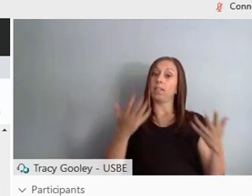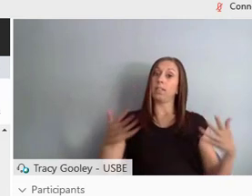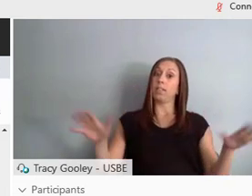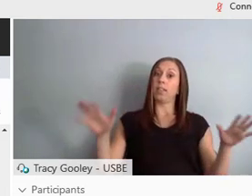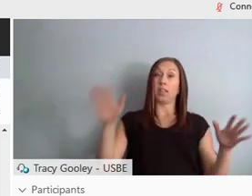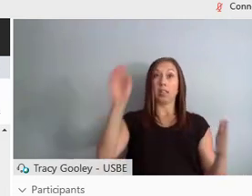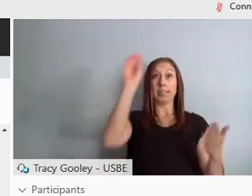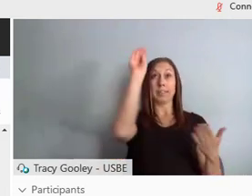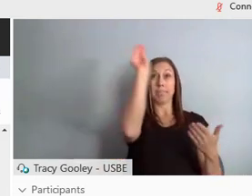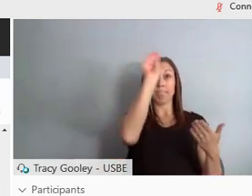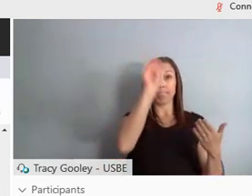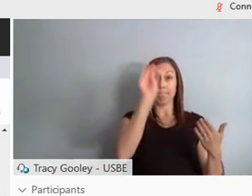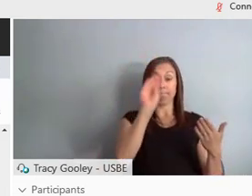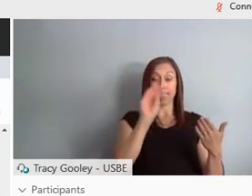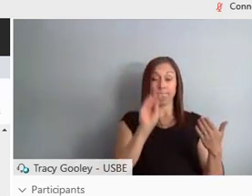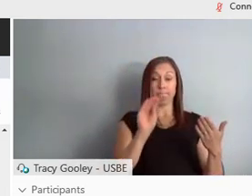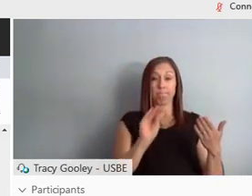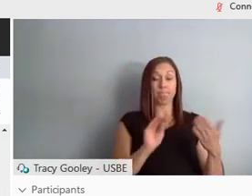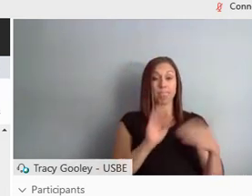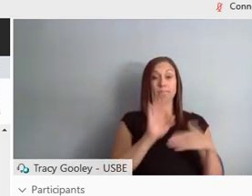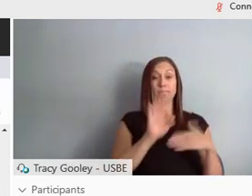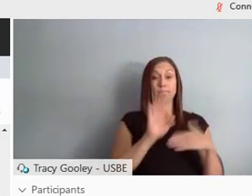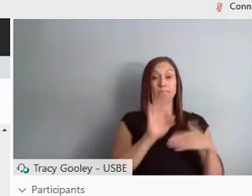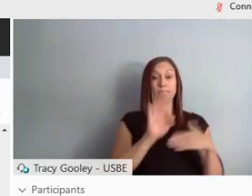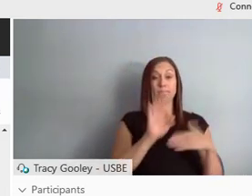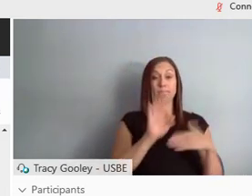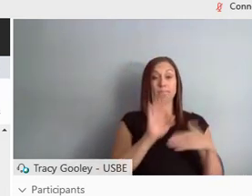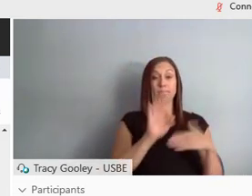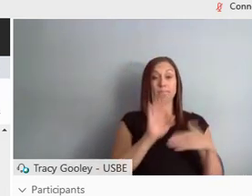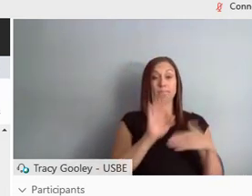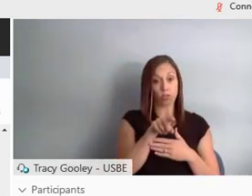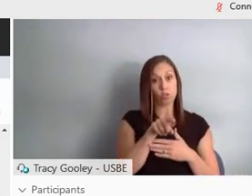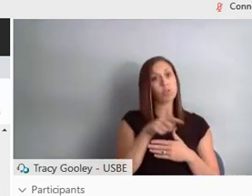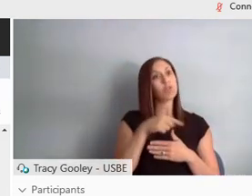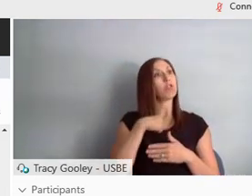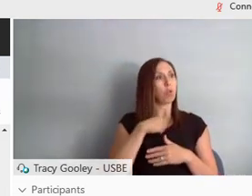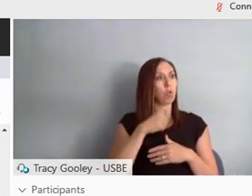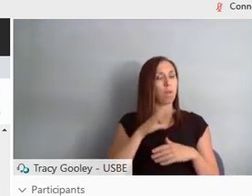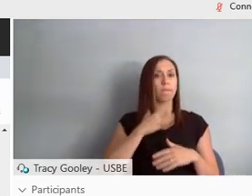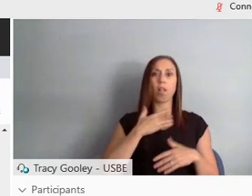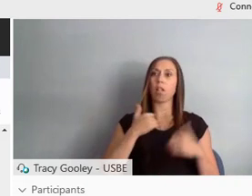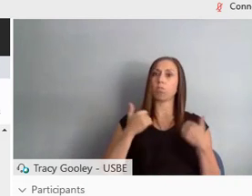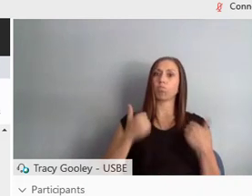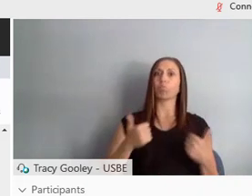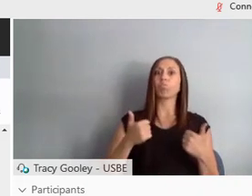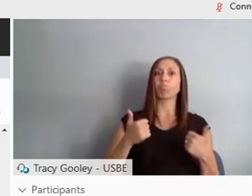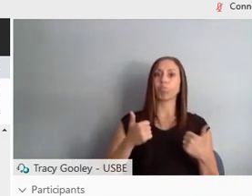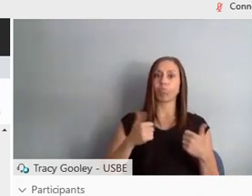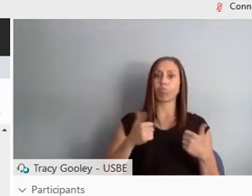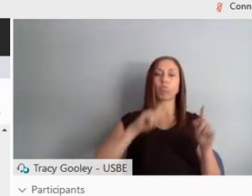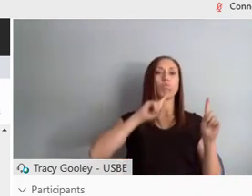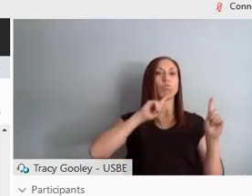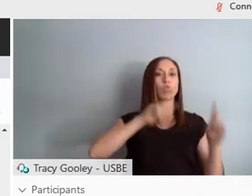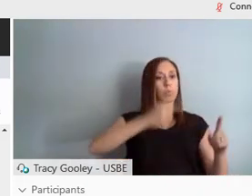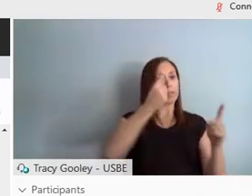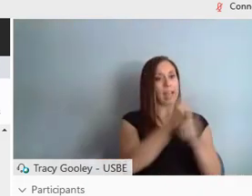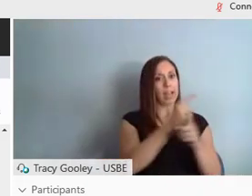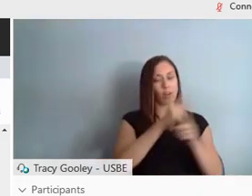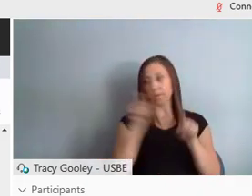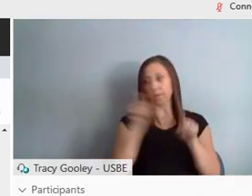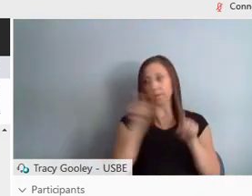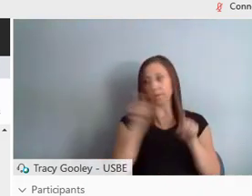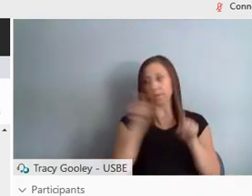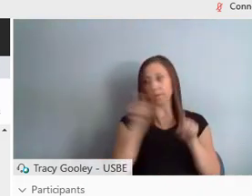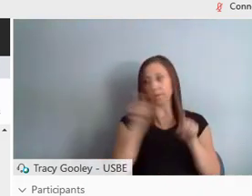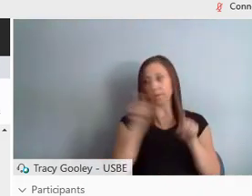finished with all of the questions on the assessment and you're confident that the responses you recorded are